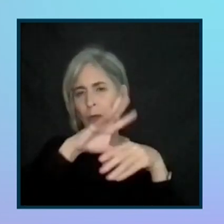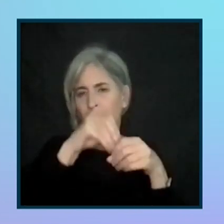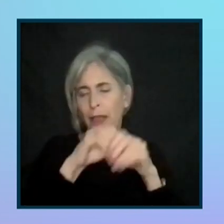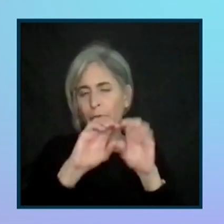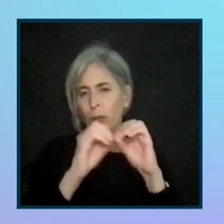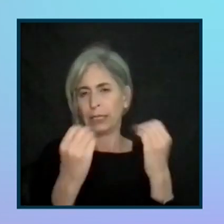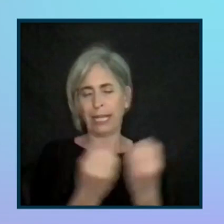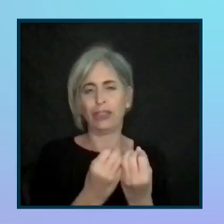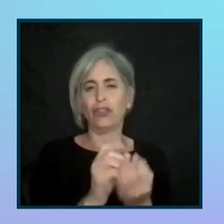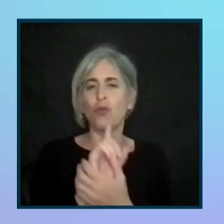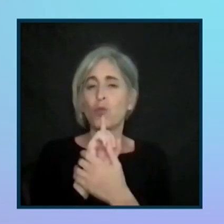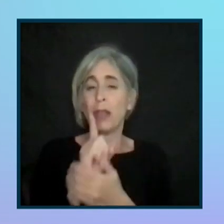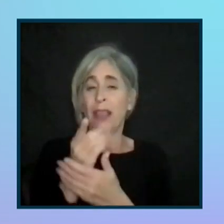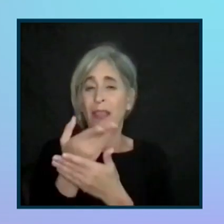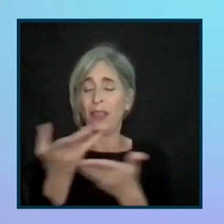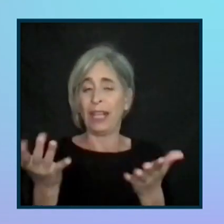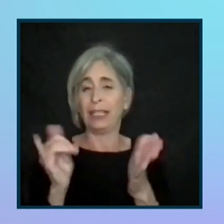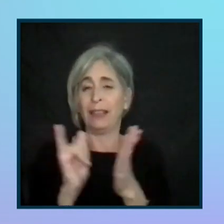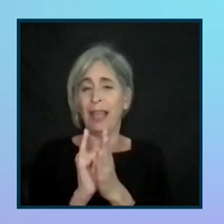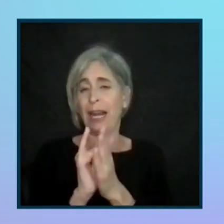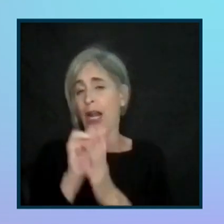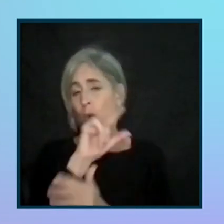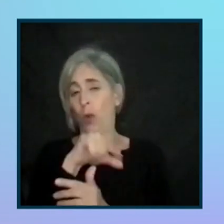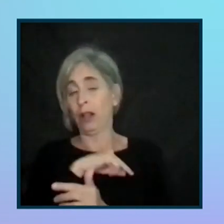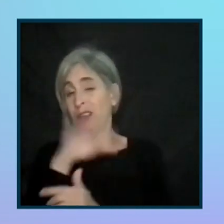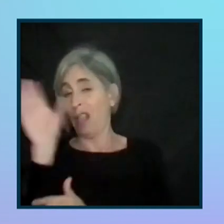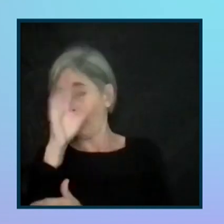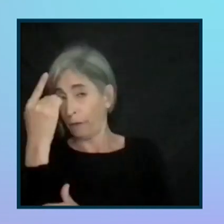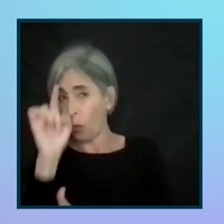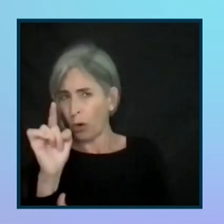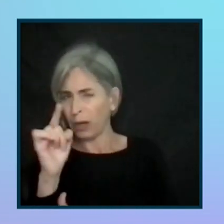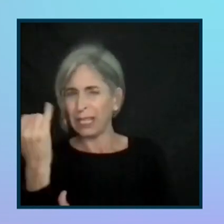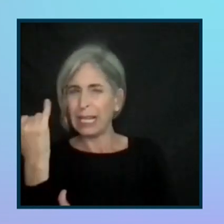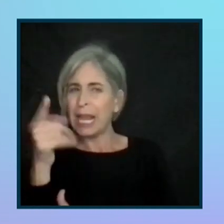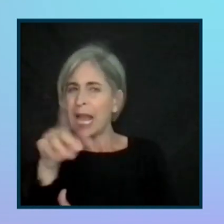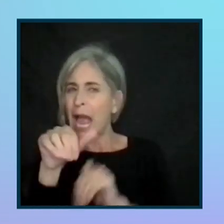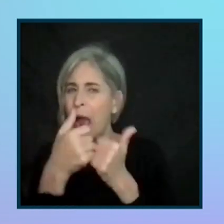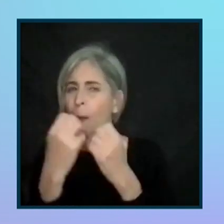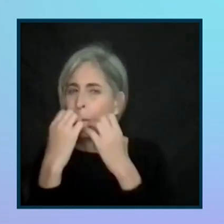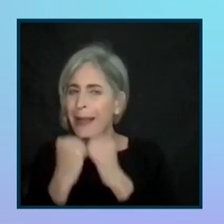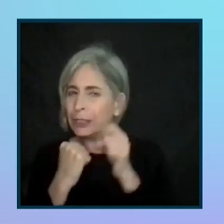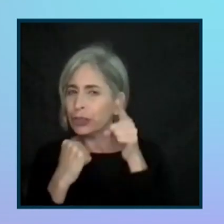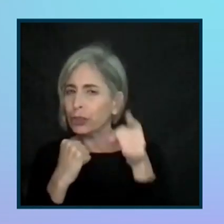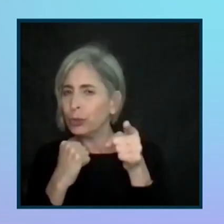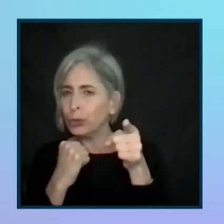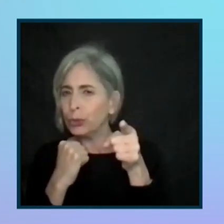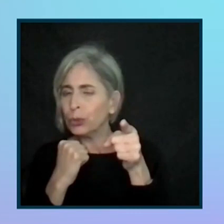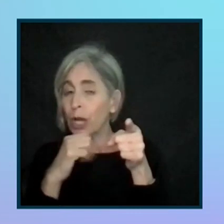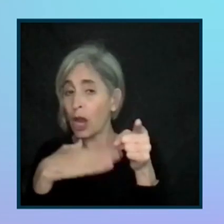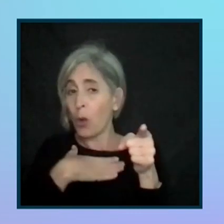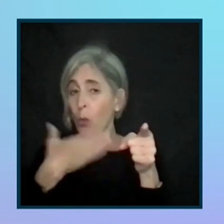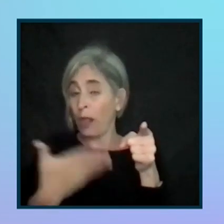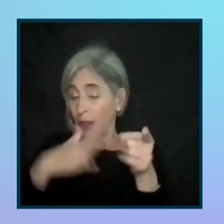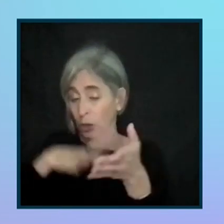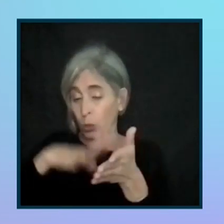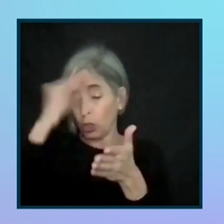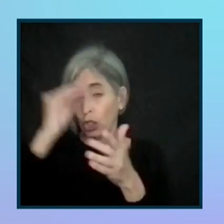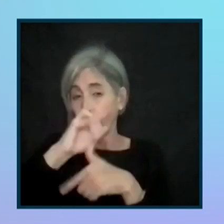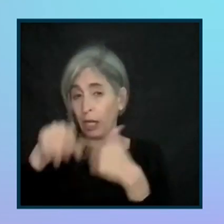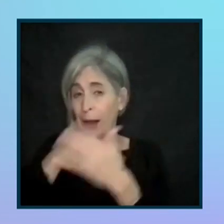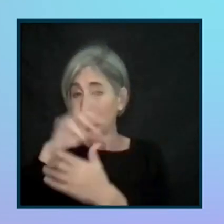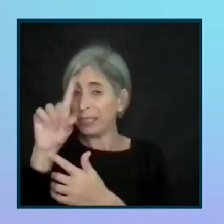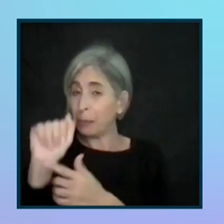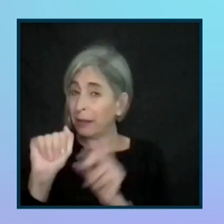So really the qualities that I look for is to see how passionate they are and how willing are they to learn about